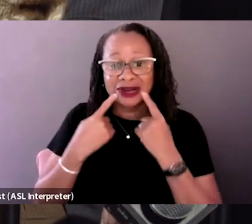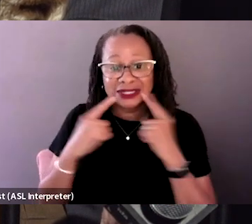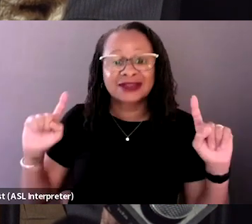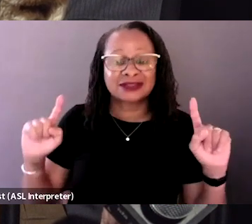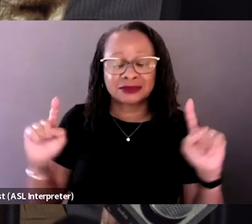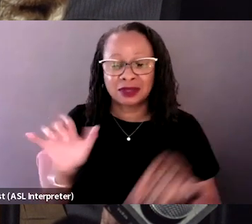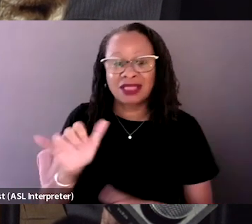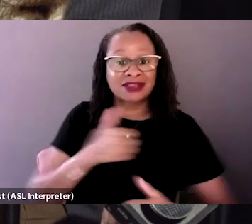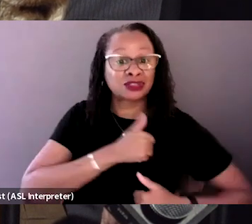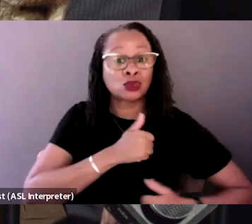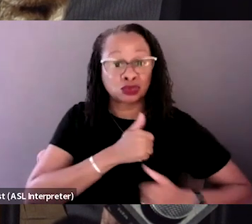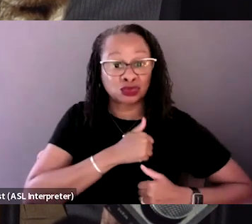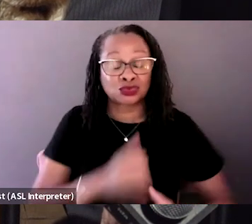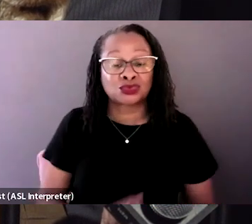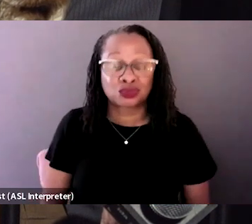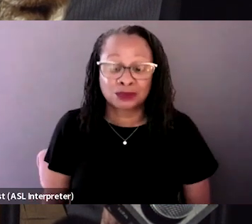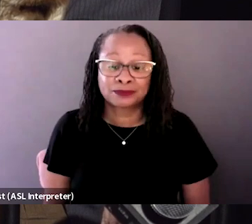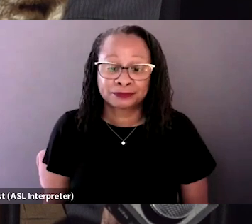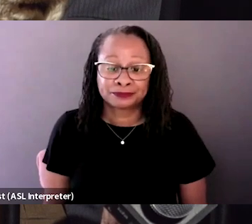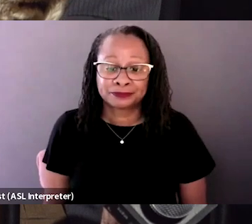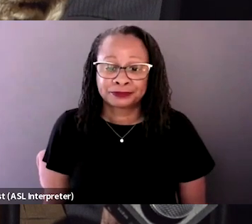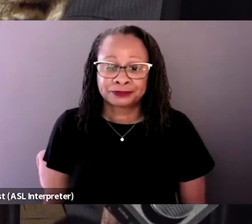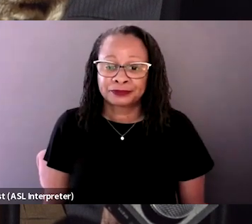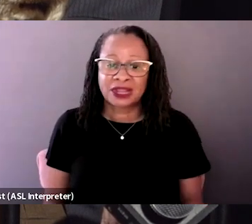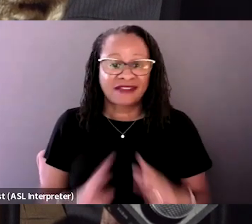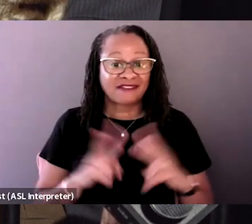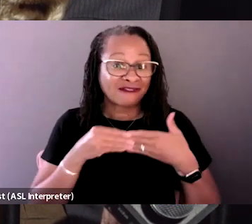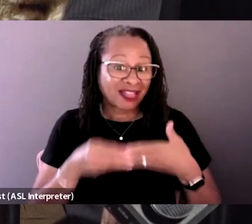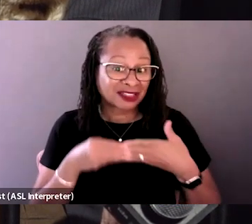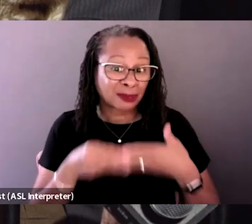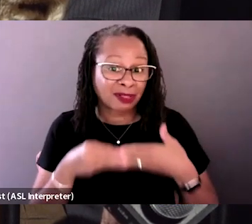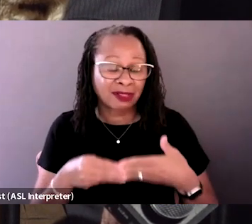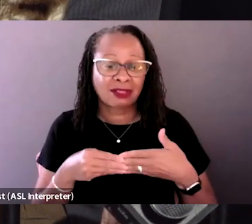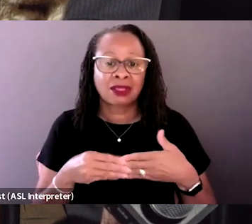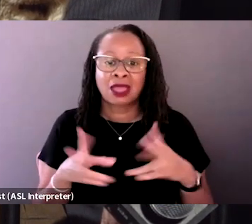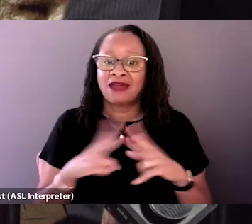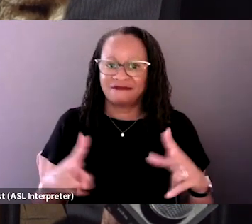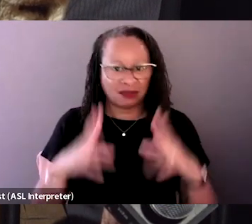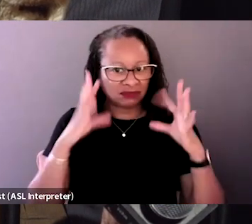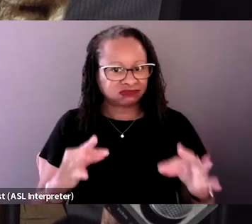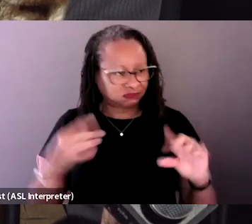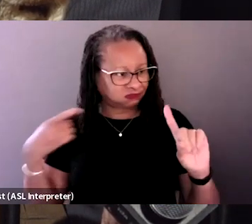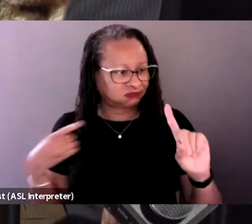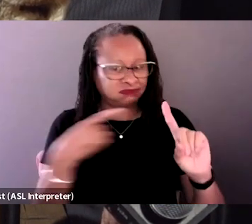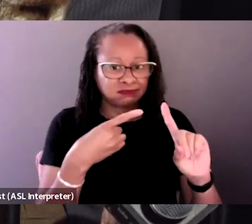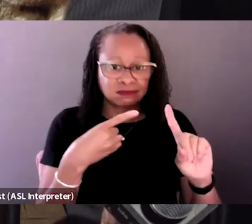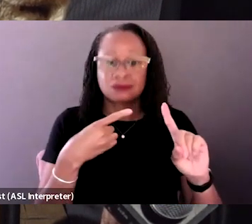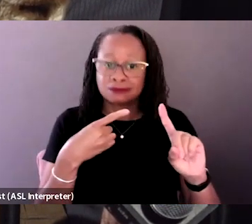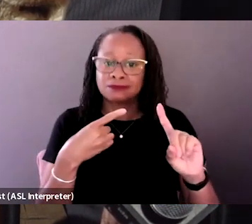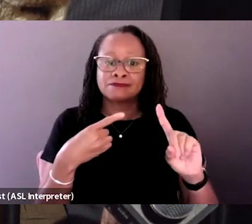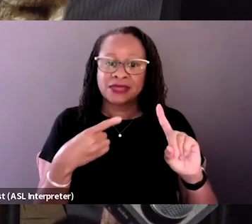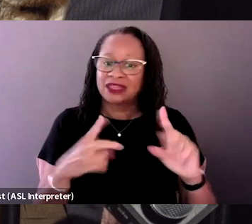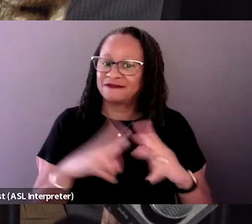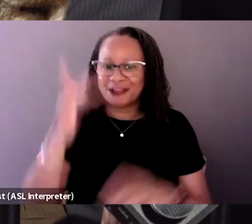they are successful like soldiers. They are very flexible, very educated,